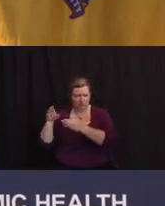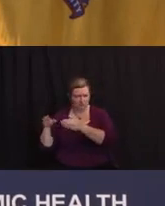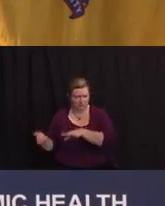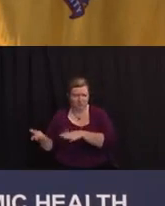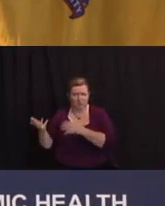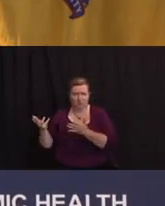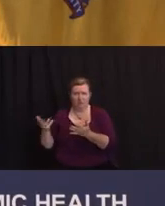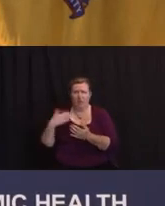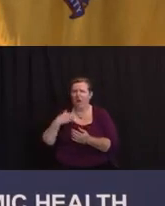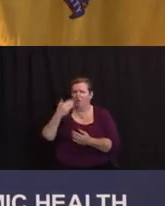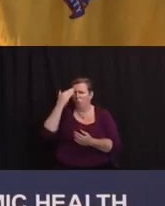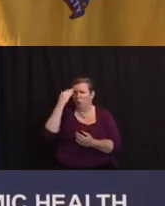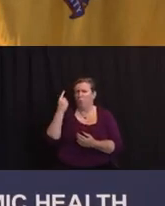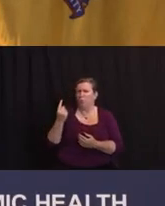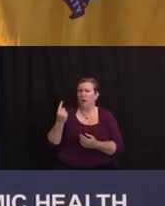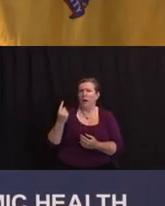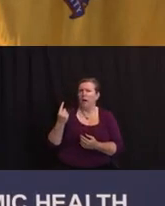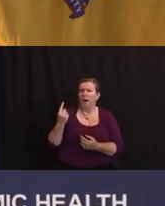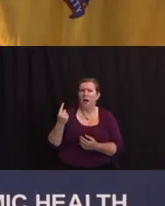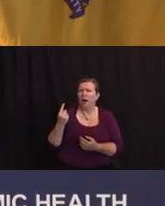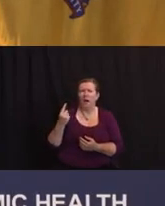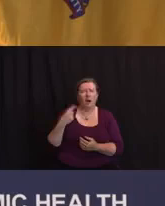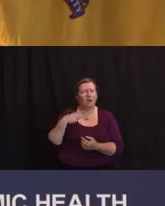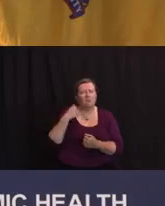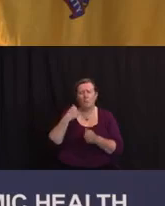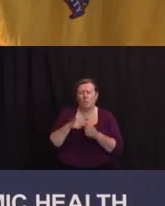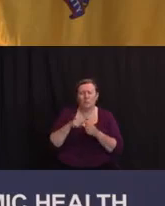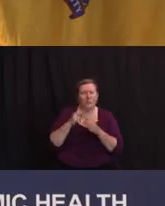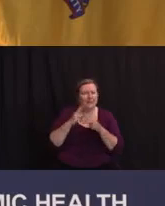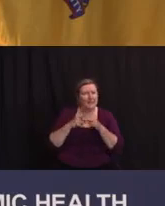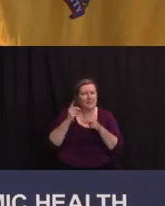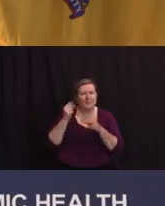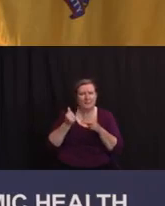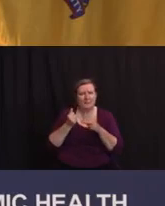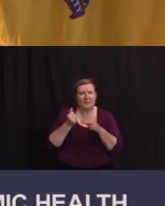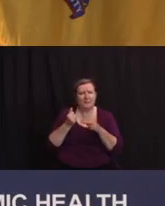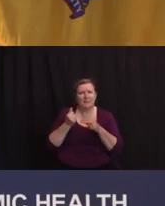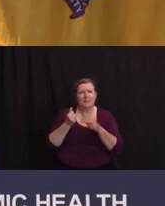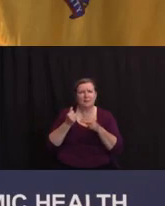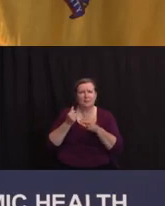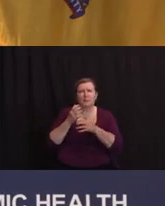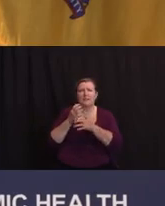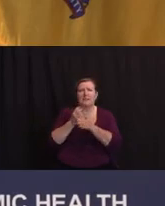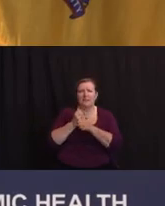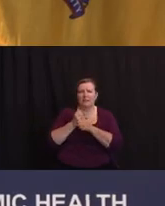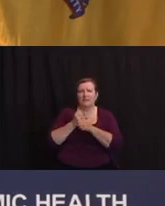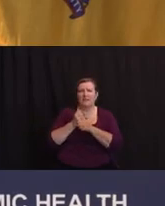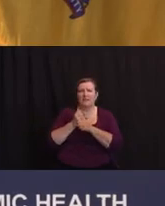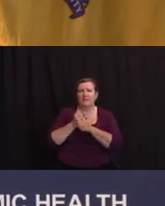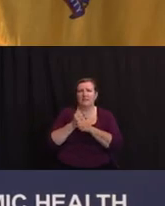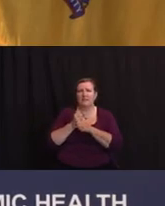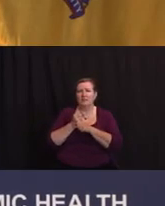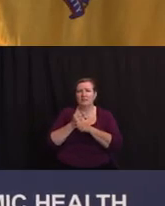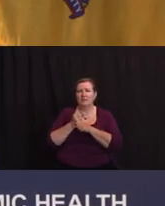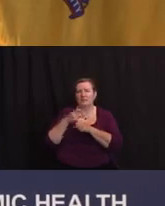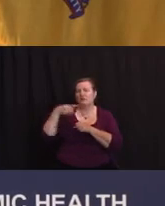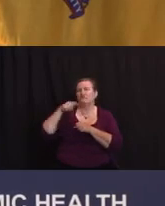have her name off the tip of my tongue, but she was a transplantee. And her family wanted me to make the point